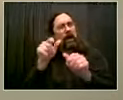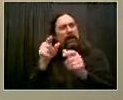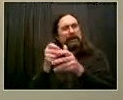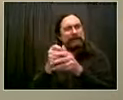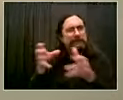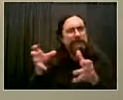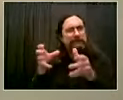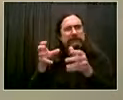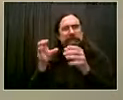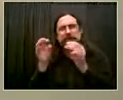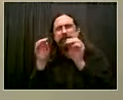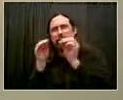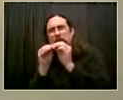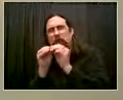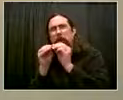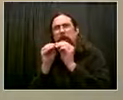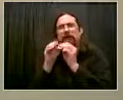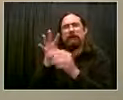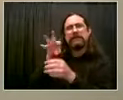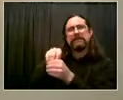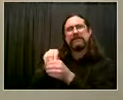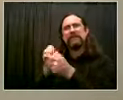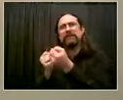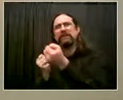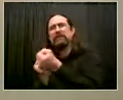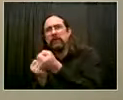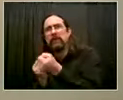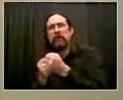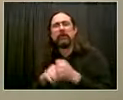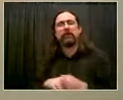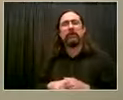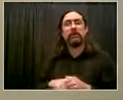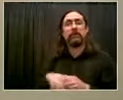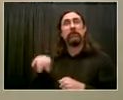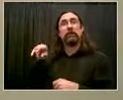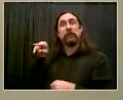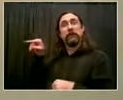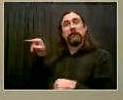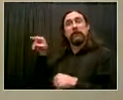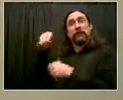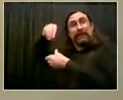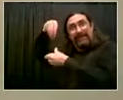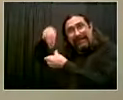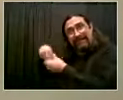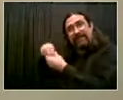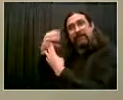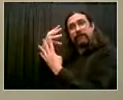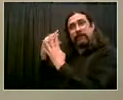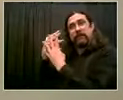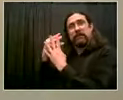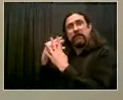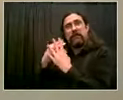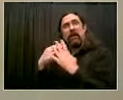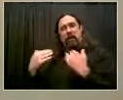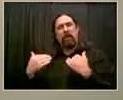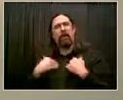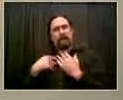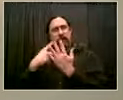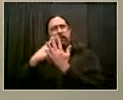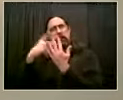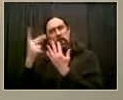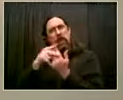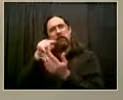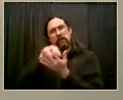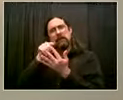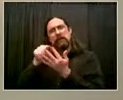hasn't allowed us to stay inside. So the unfortunate reality is we begin when they get out. And we're behind the curve, but we do a great job at trying to make sure